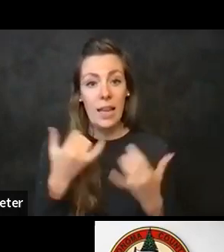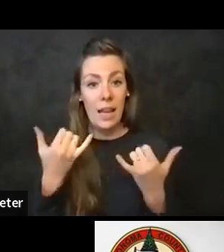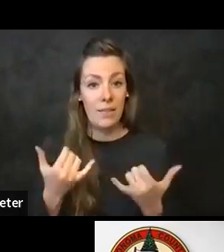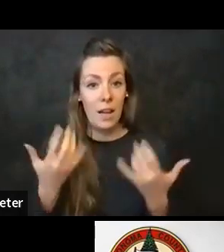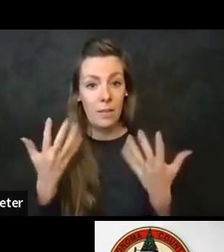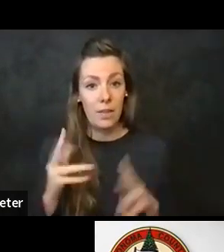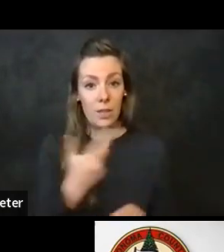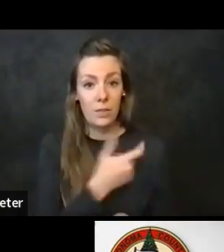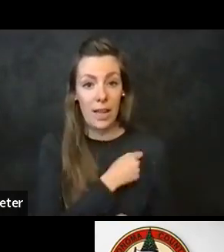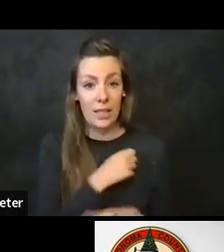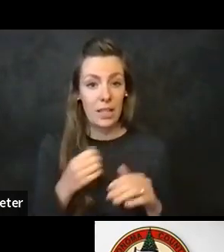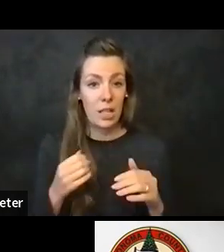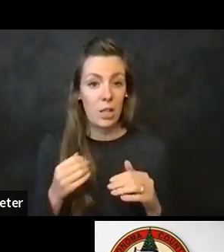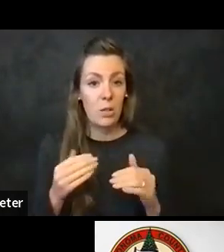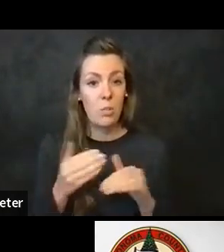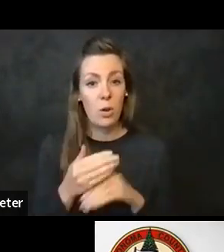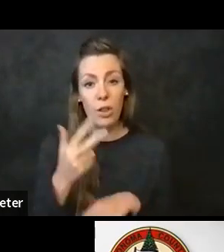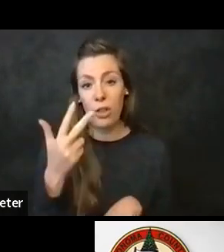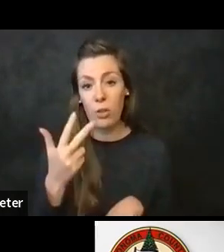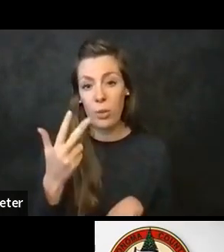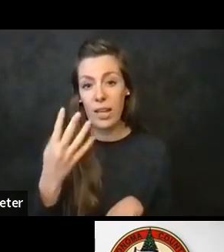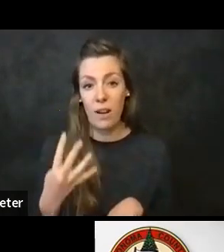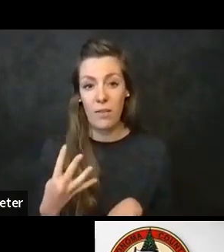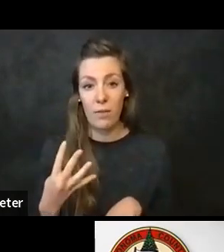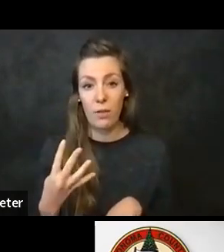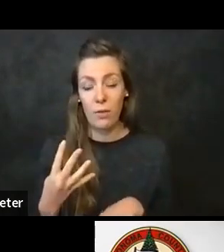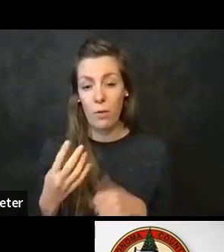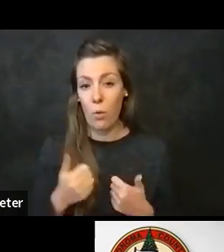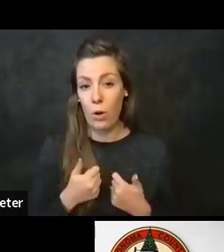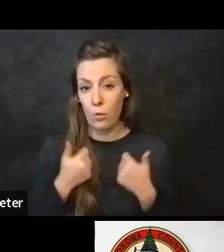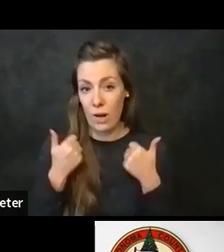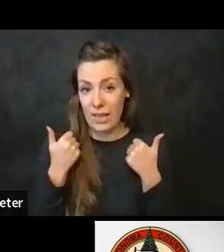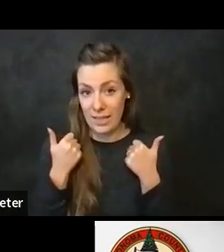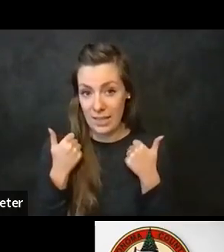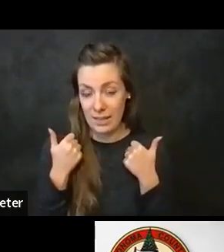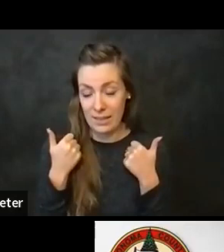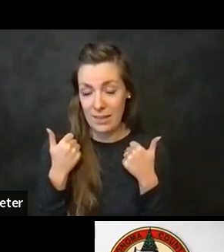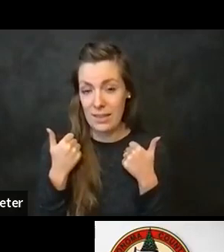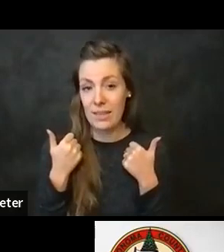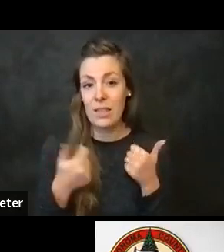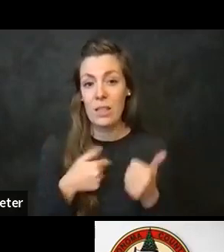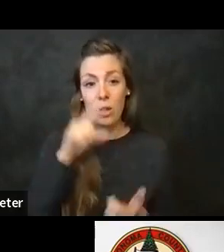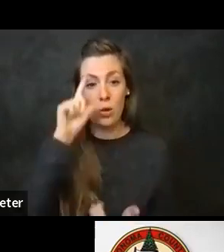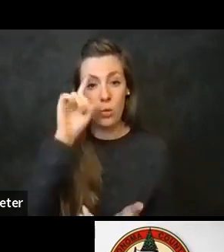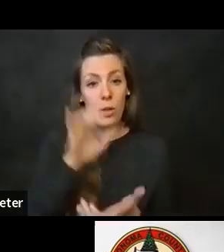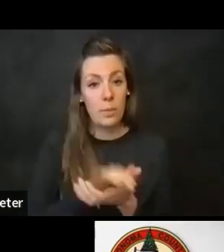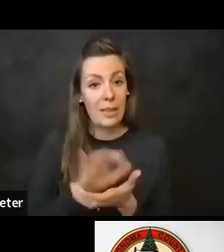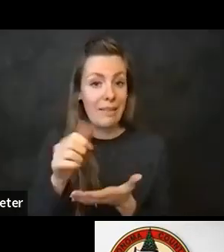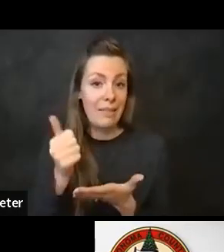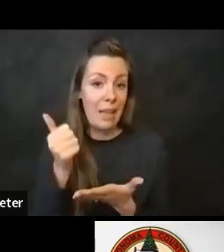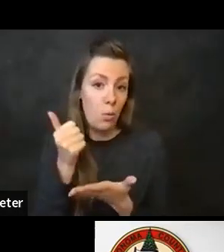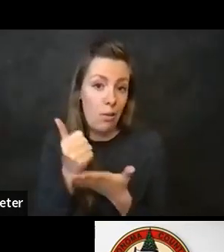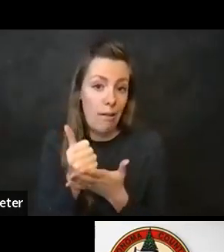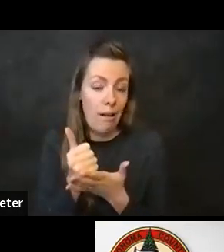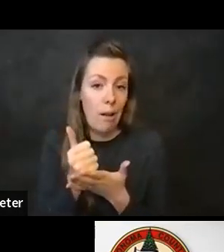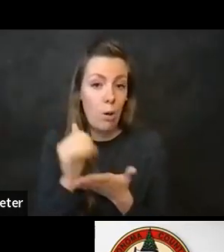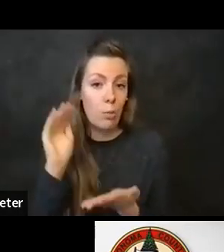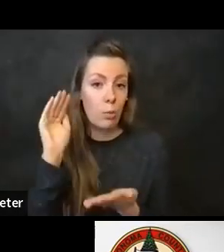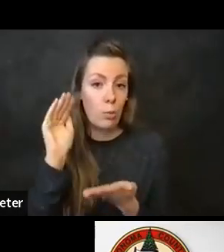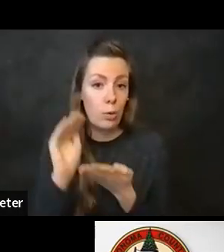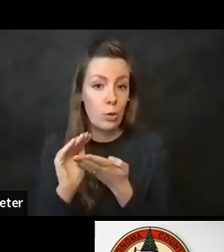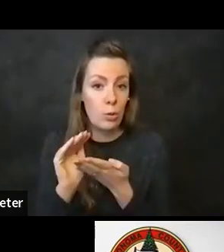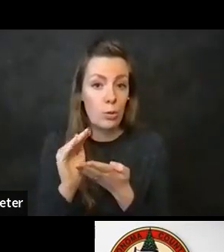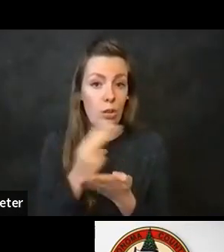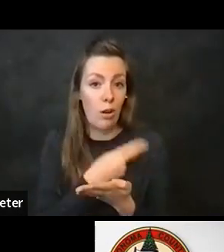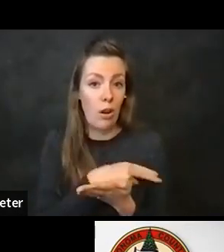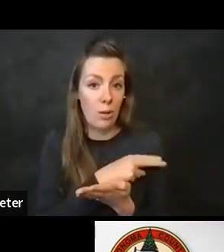vaccinated more than 3 out of every 4 county residents. And we believe that's helping. Our hospitalizations are nowhere